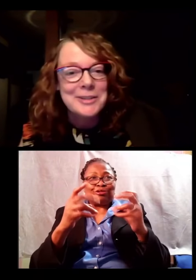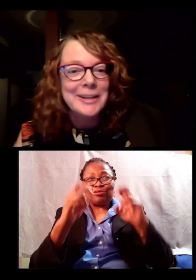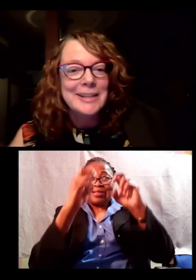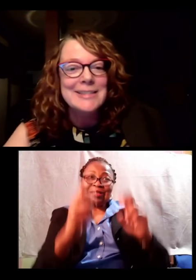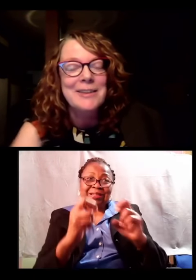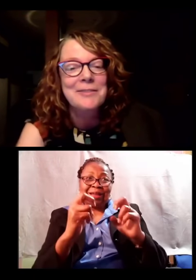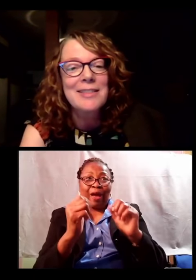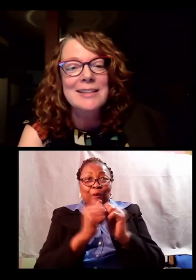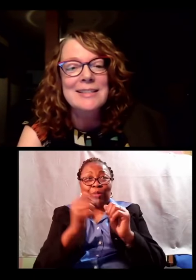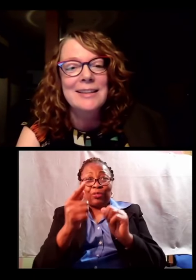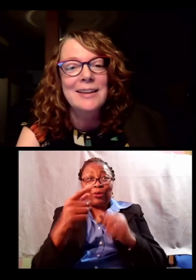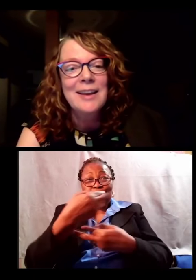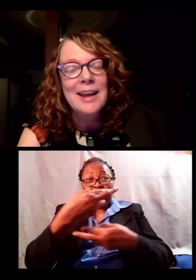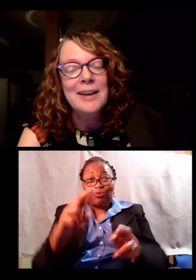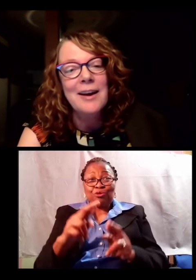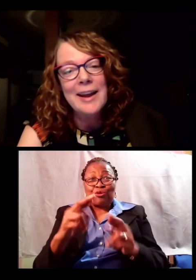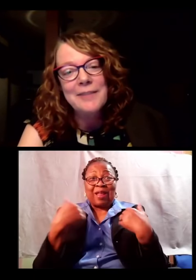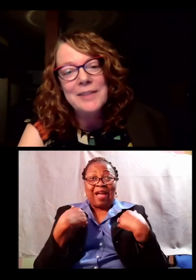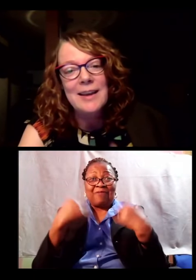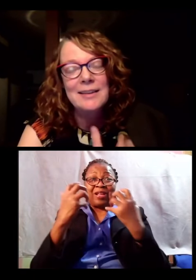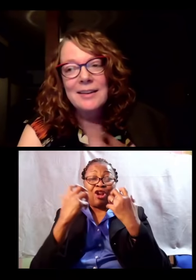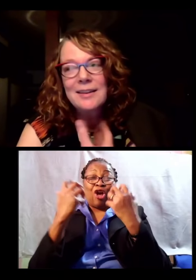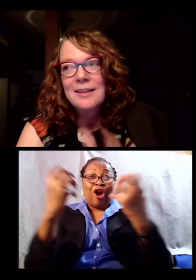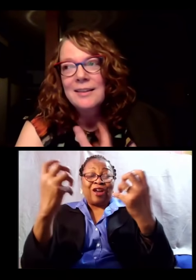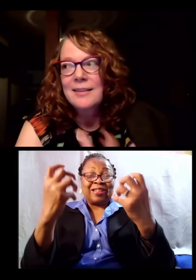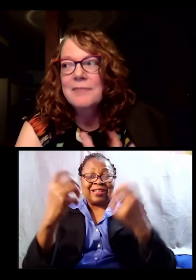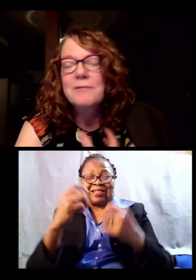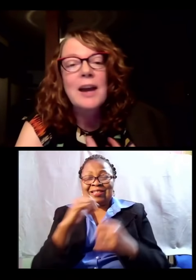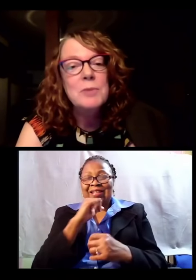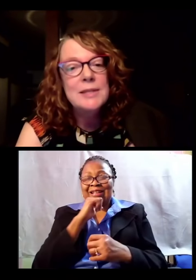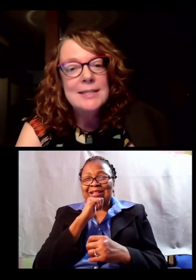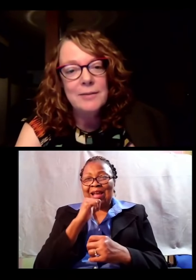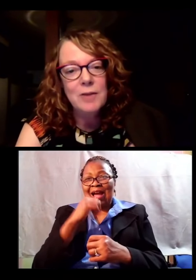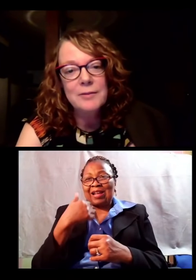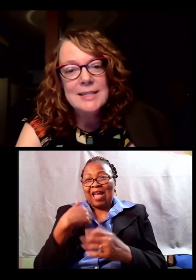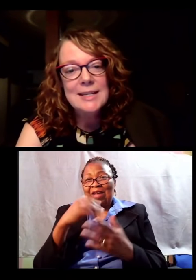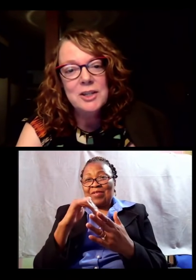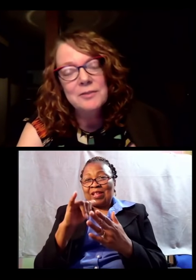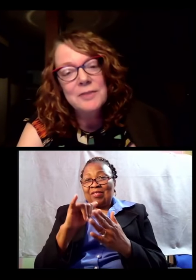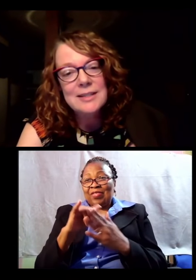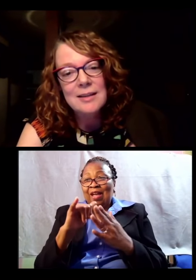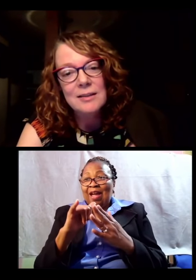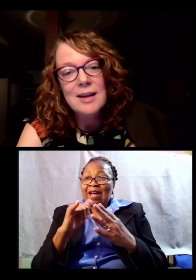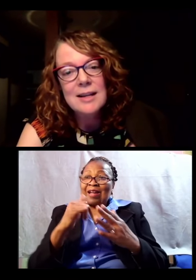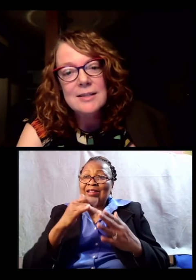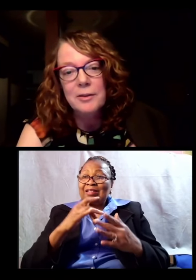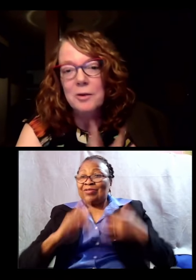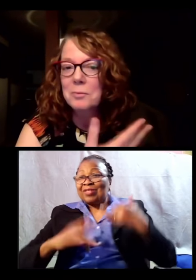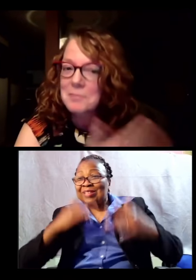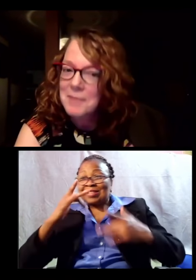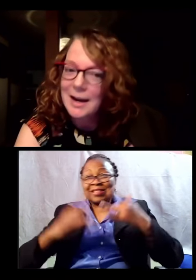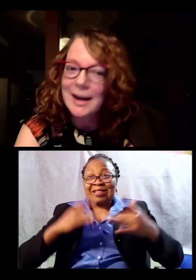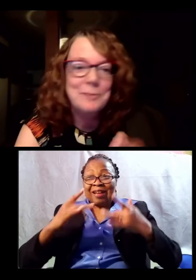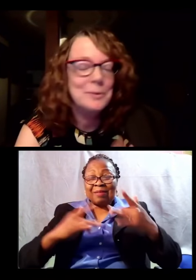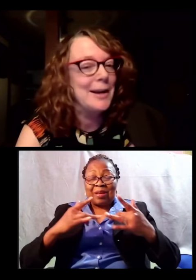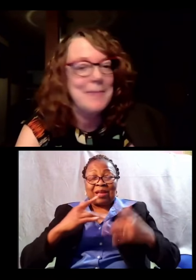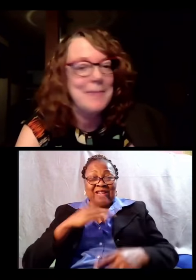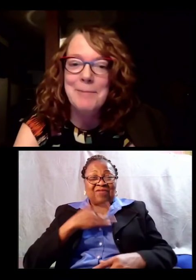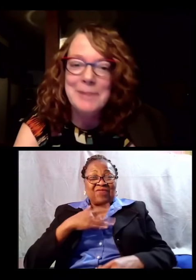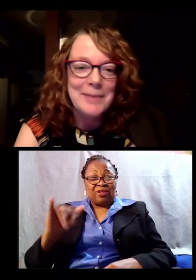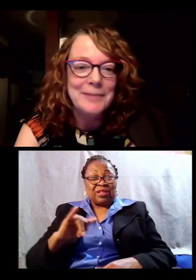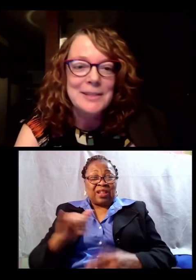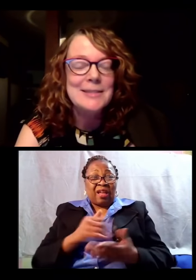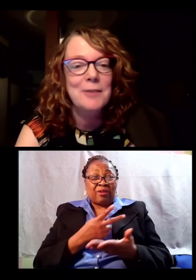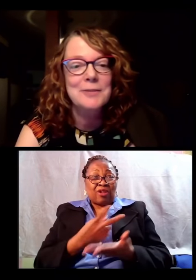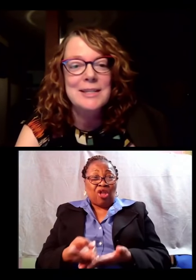a large audience there with us, and not having that vibrancy of conversation feels like a loss. Although I'm